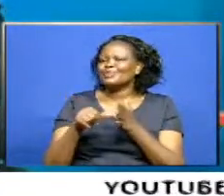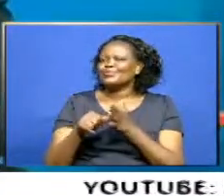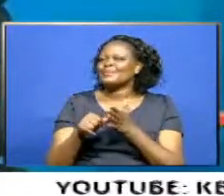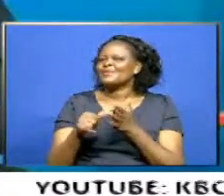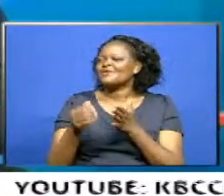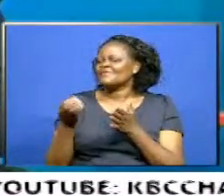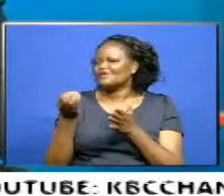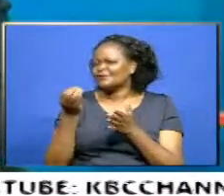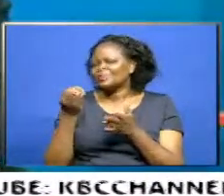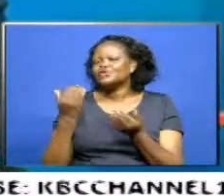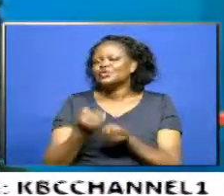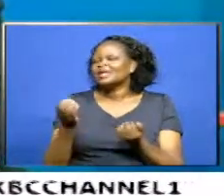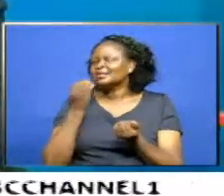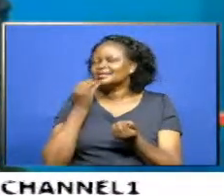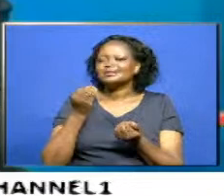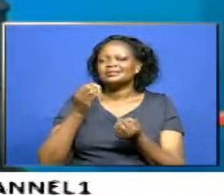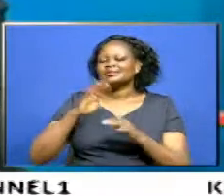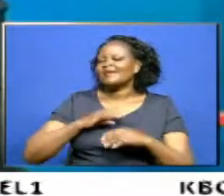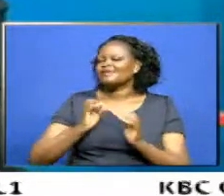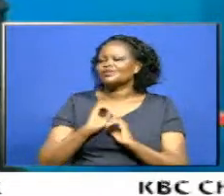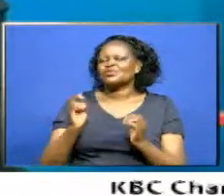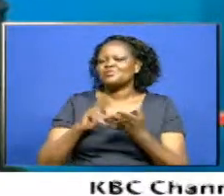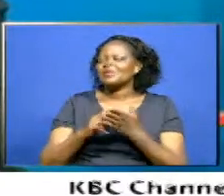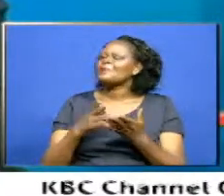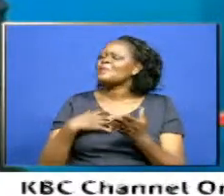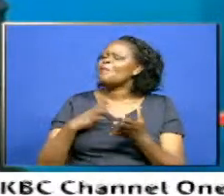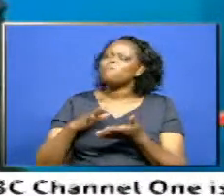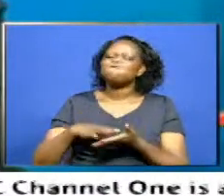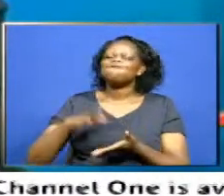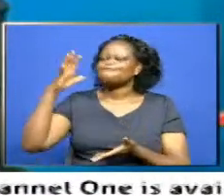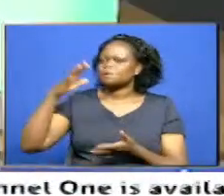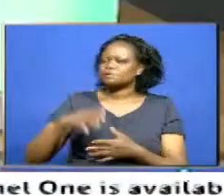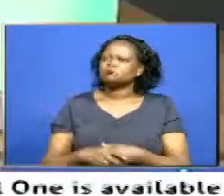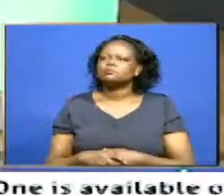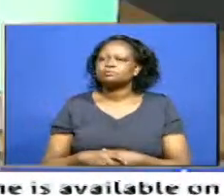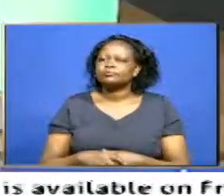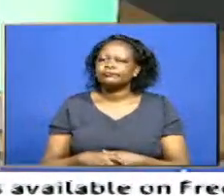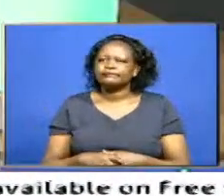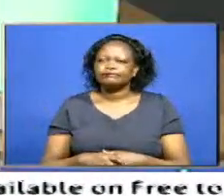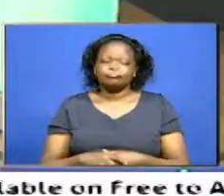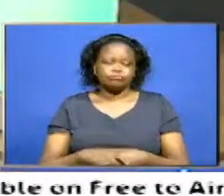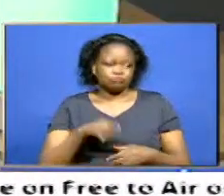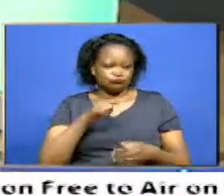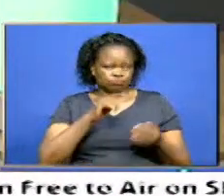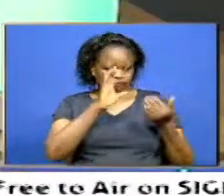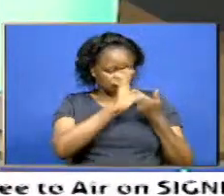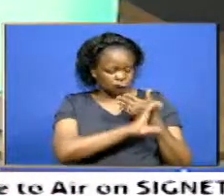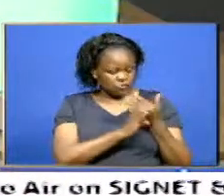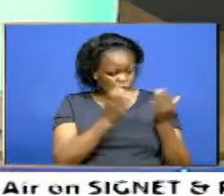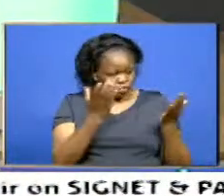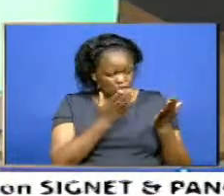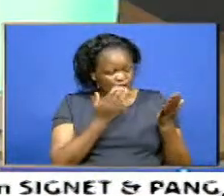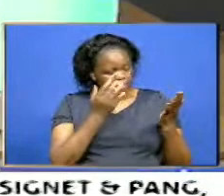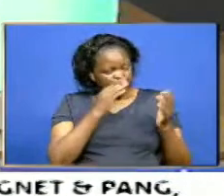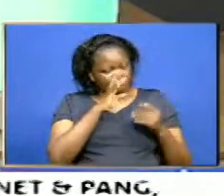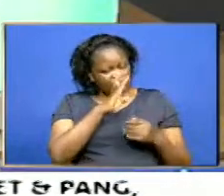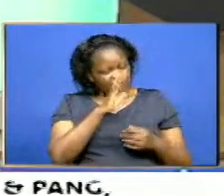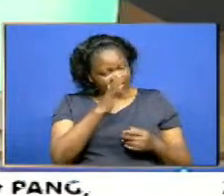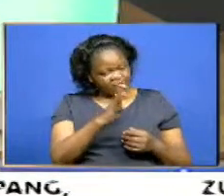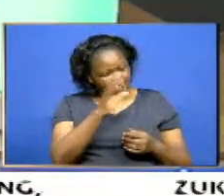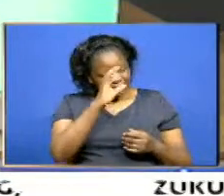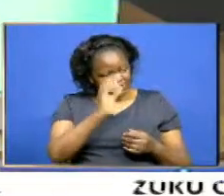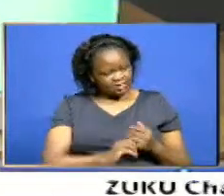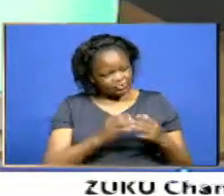enough, I'm sure those numbers have gone up. And, I mean, in a country whereby, close to 45% of the